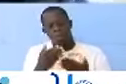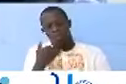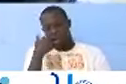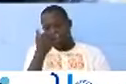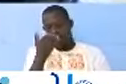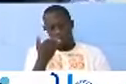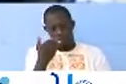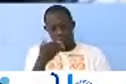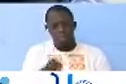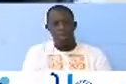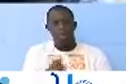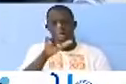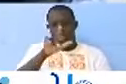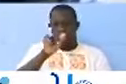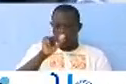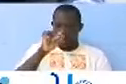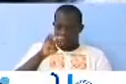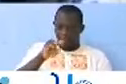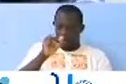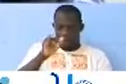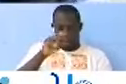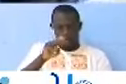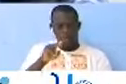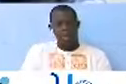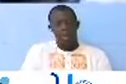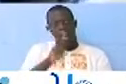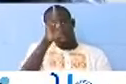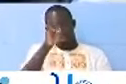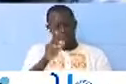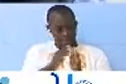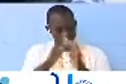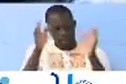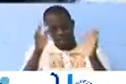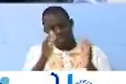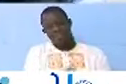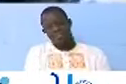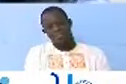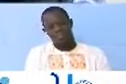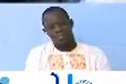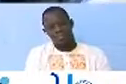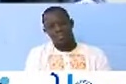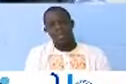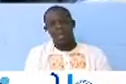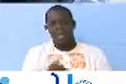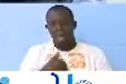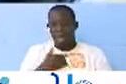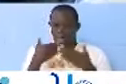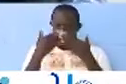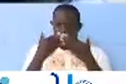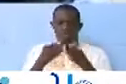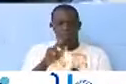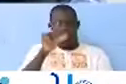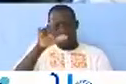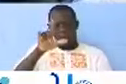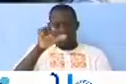Lamin. I said to him, Allah is great. I said to him, Lamin.